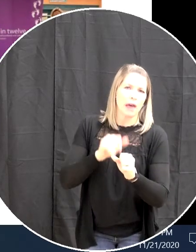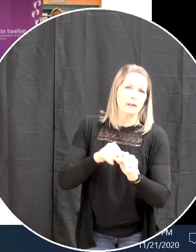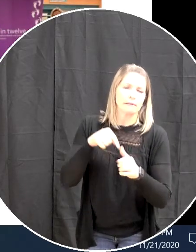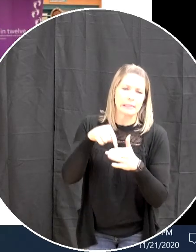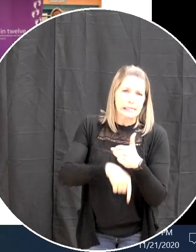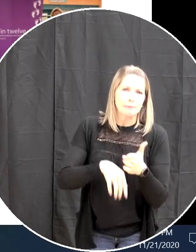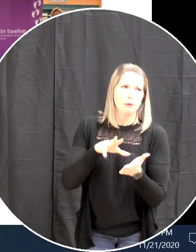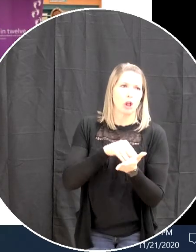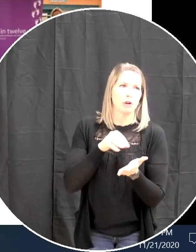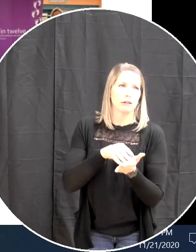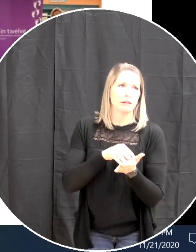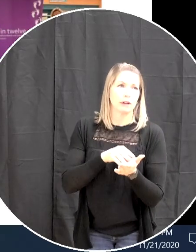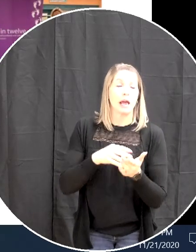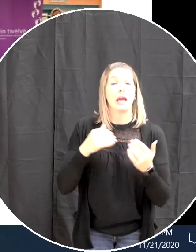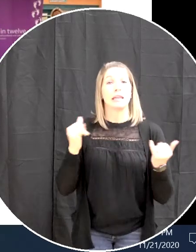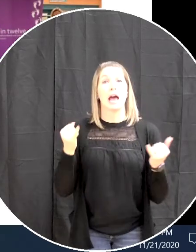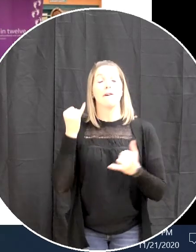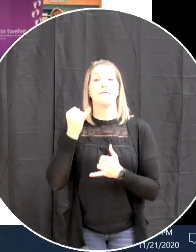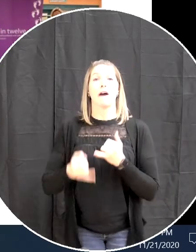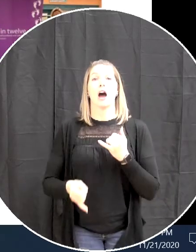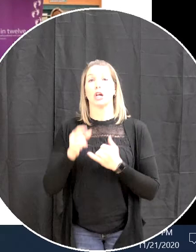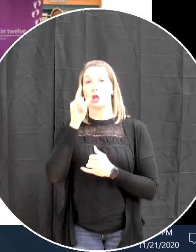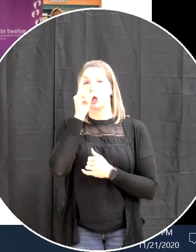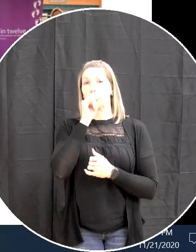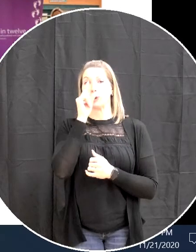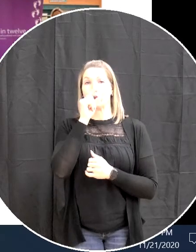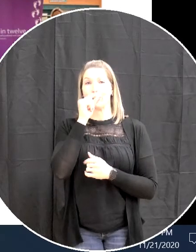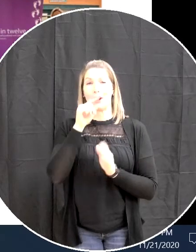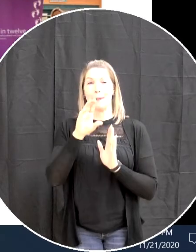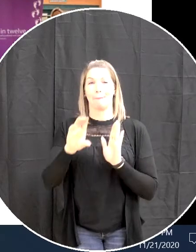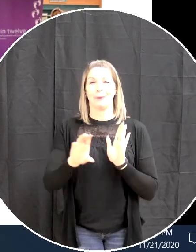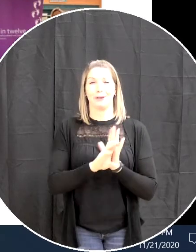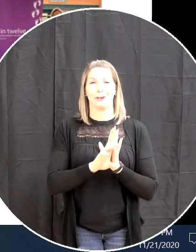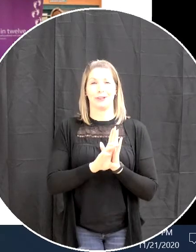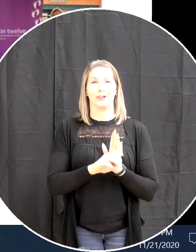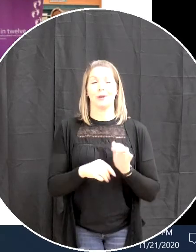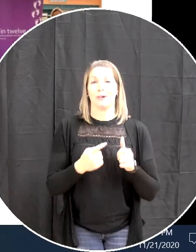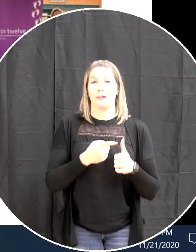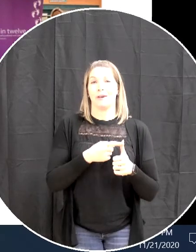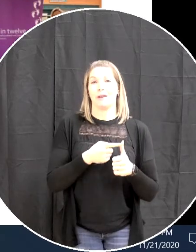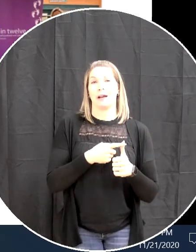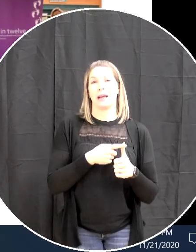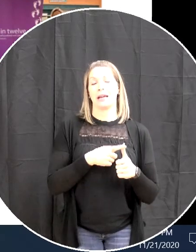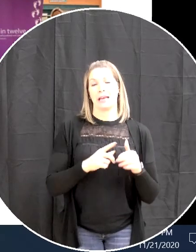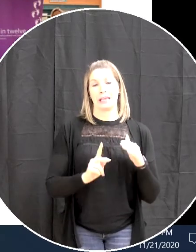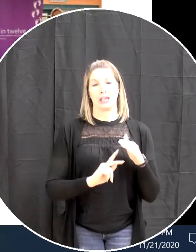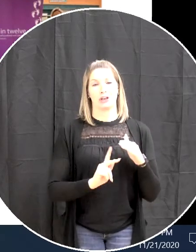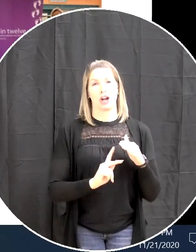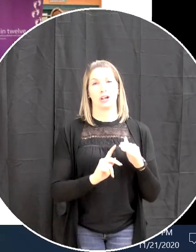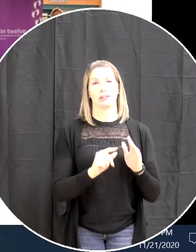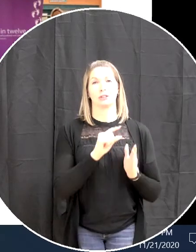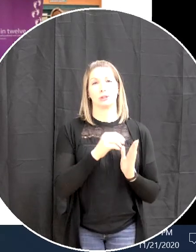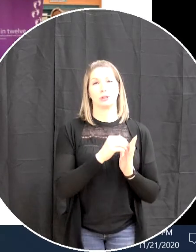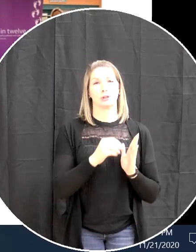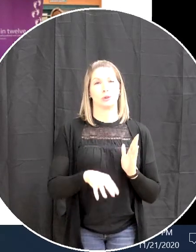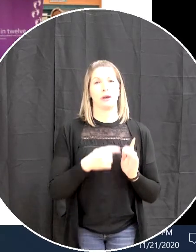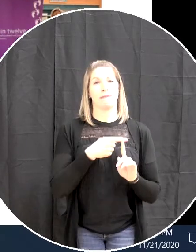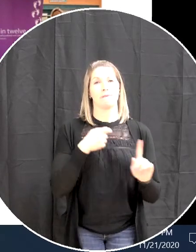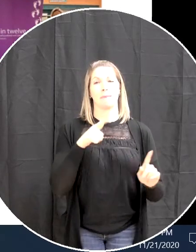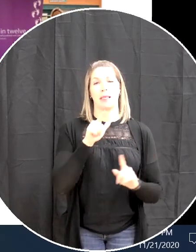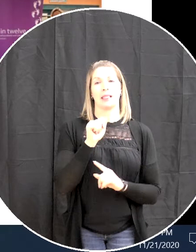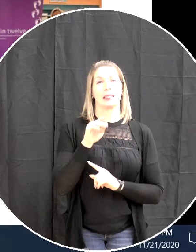photos. One from Labrador Straits Academy, shows kindergarten students demonstrating how